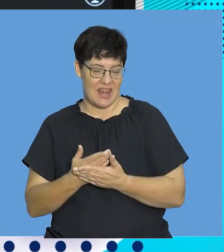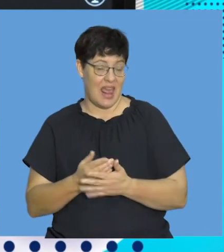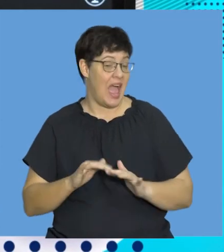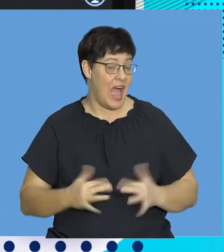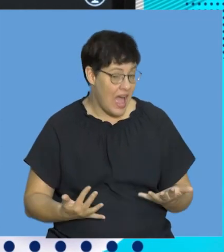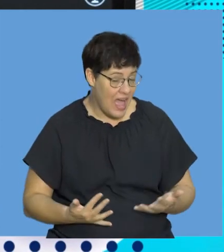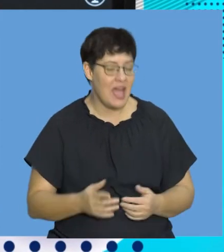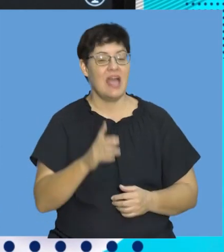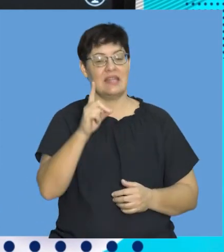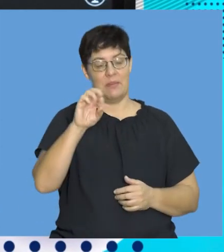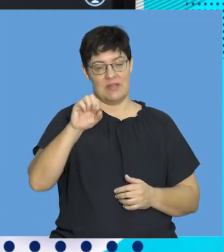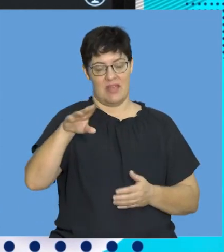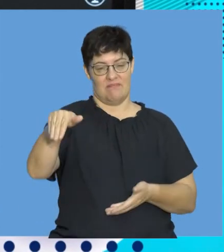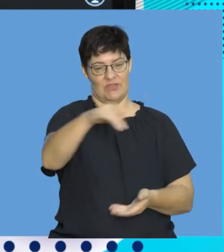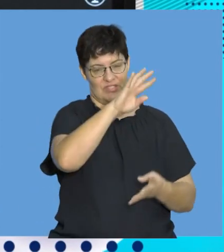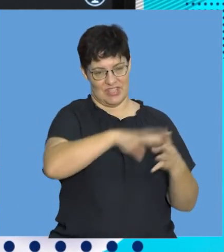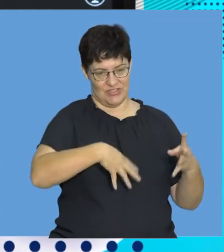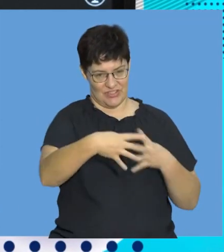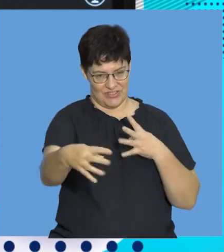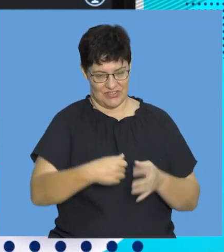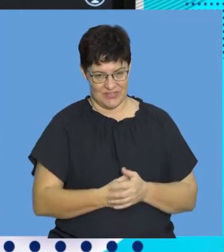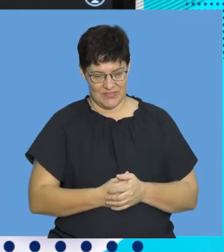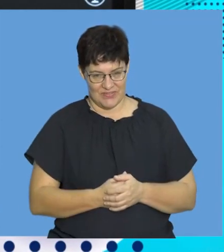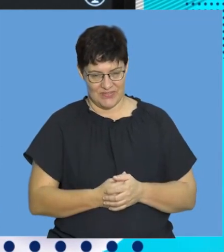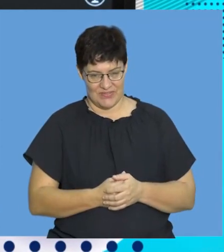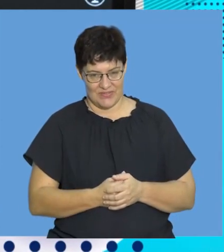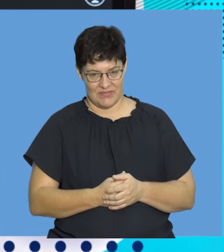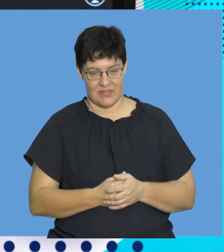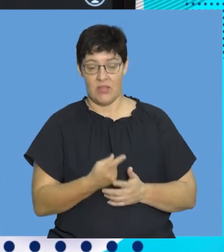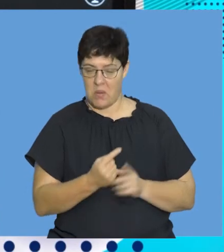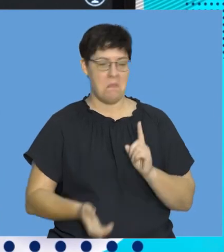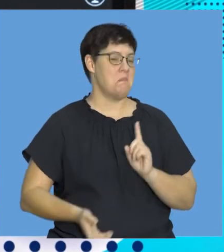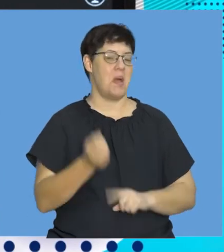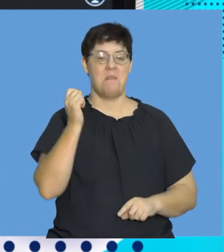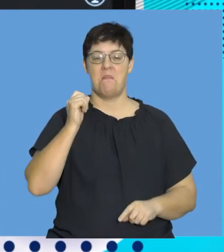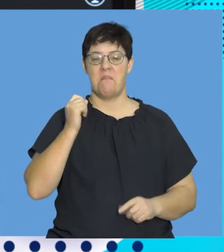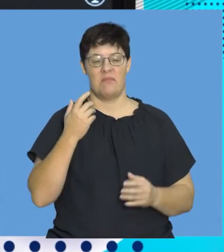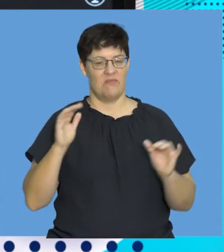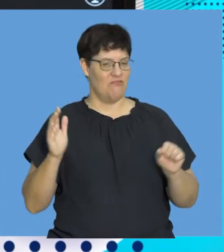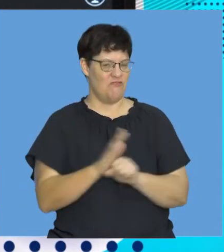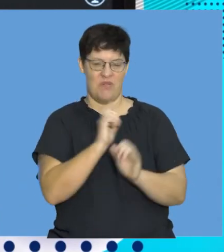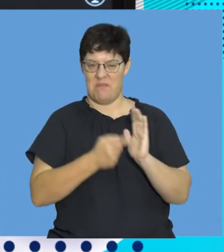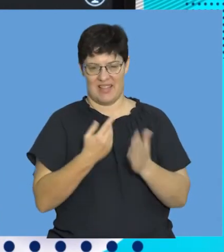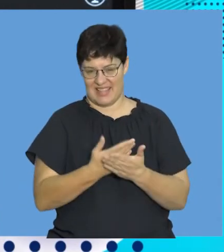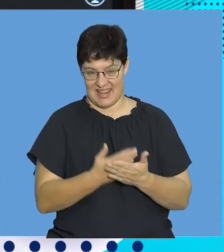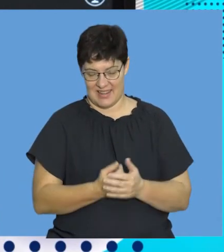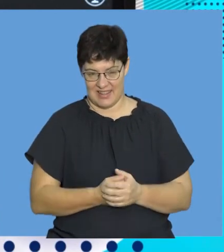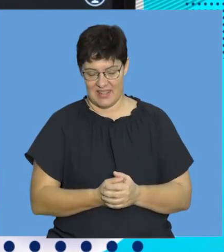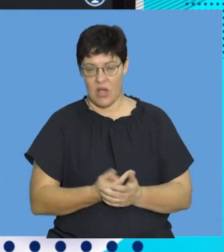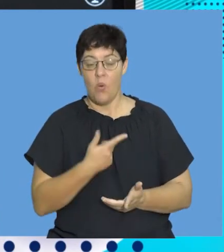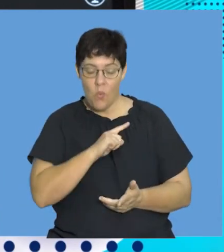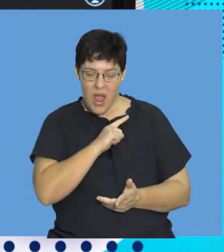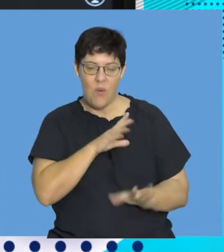schedule. And yes, you should be able to ace it. Because what we've done today, we've explained to you how to go